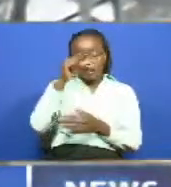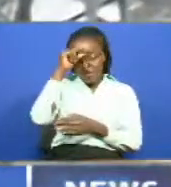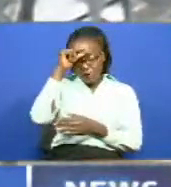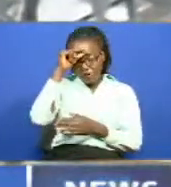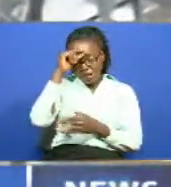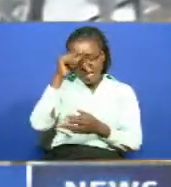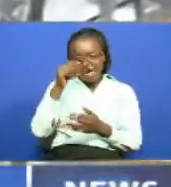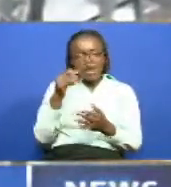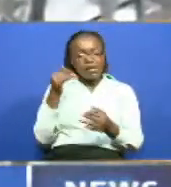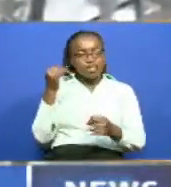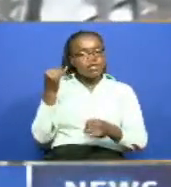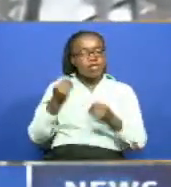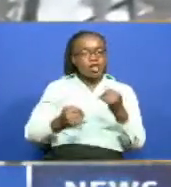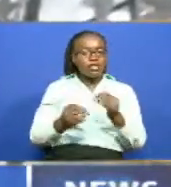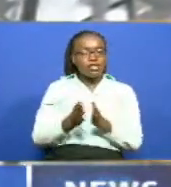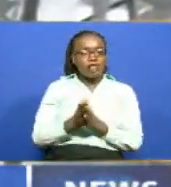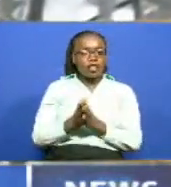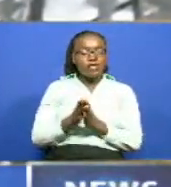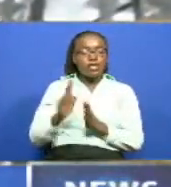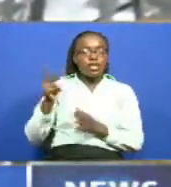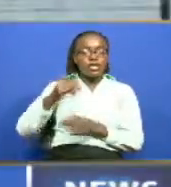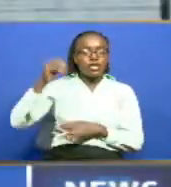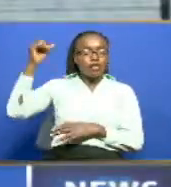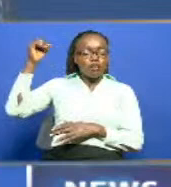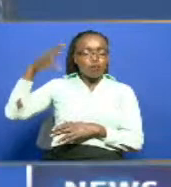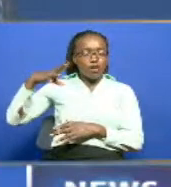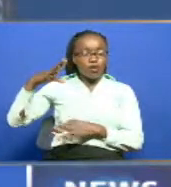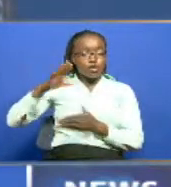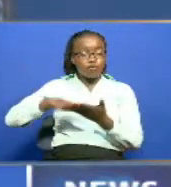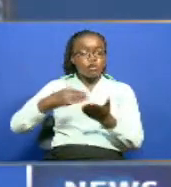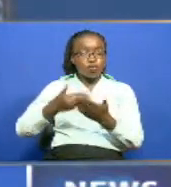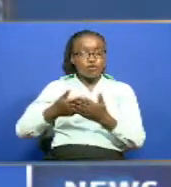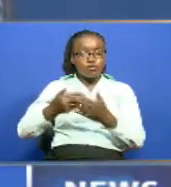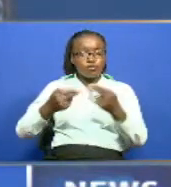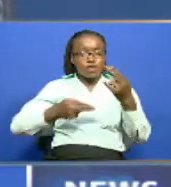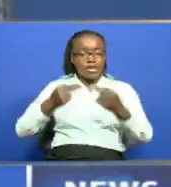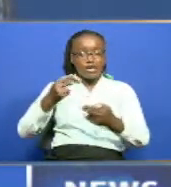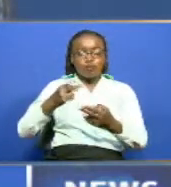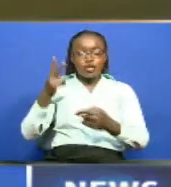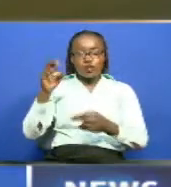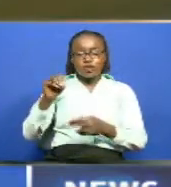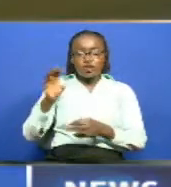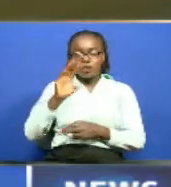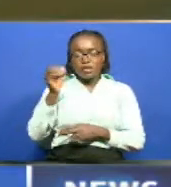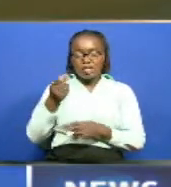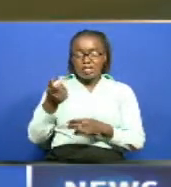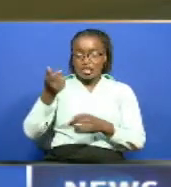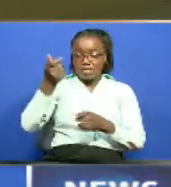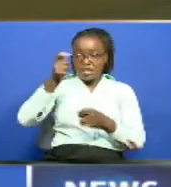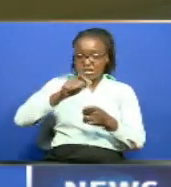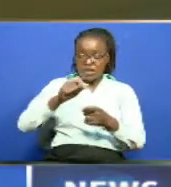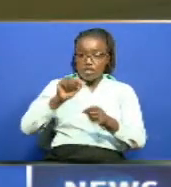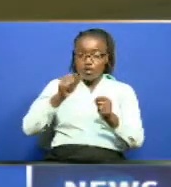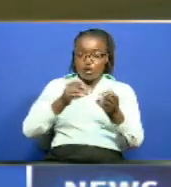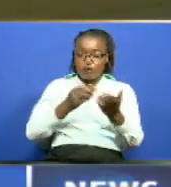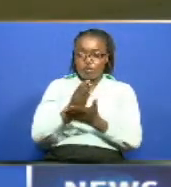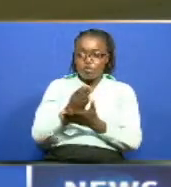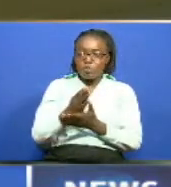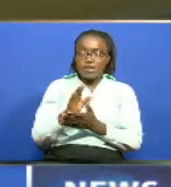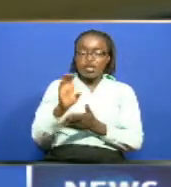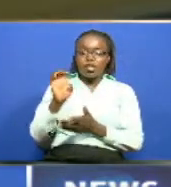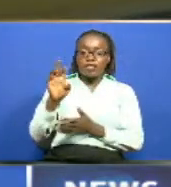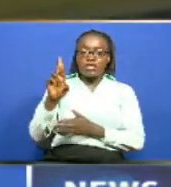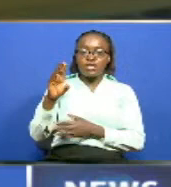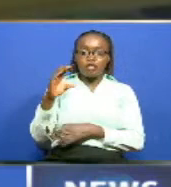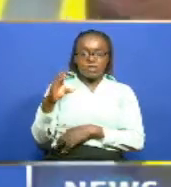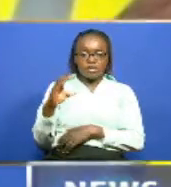lapsed. Kenya Power is optimistic that its proposal for a hike of electricity tariffs by 20% could be approved by the Energy and Petroleum Regulatory